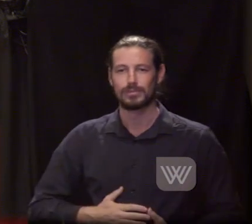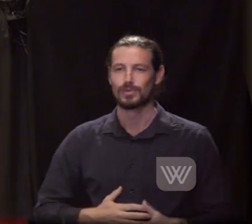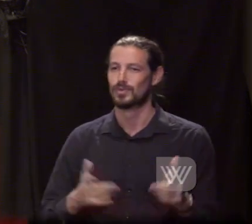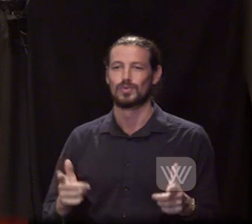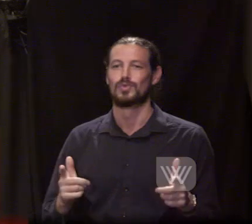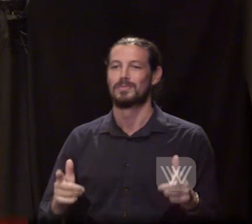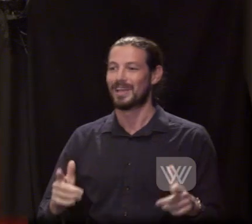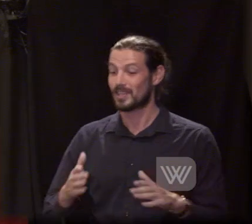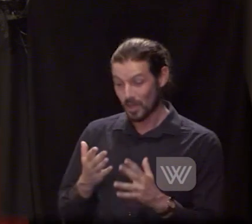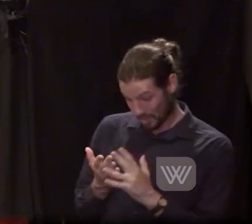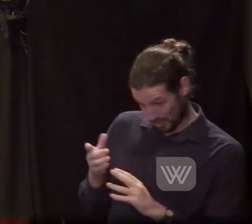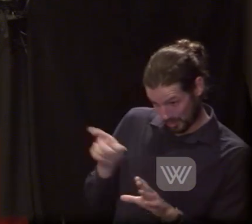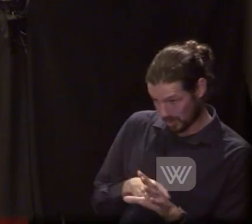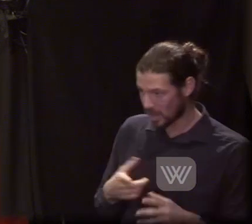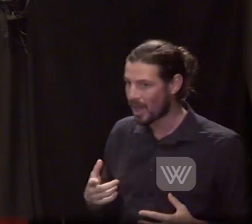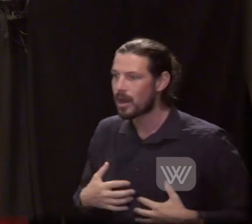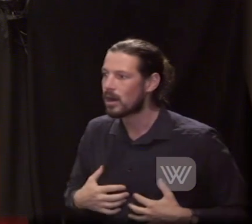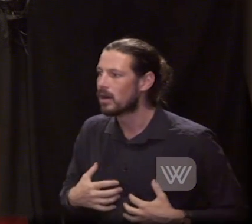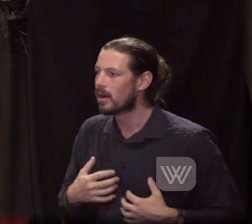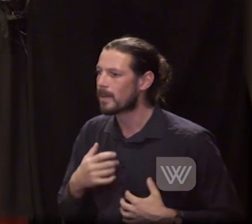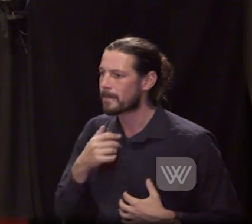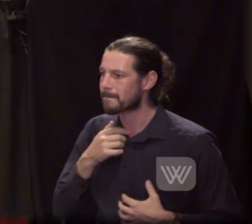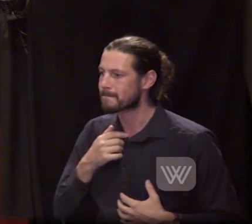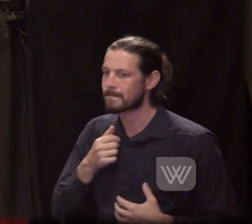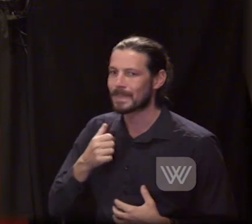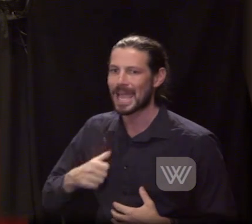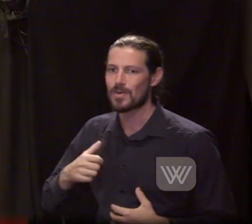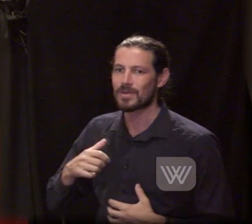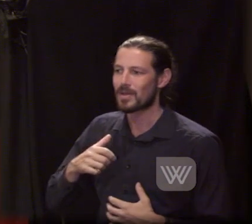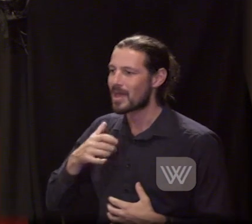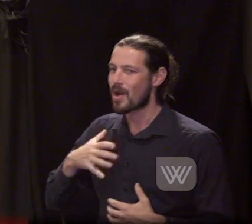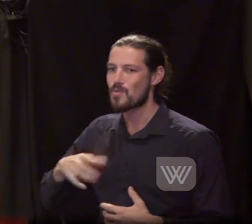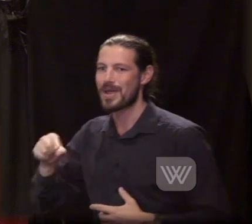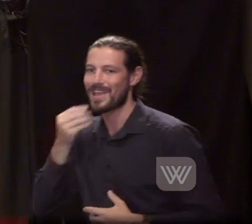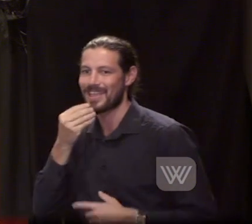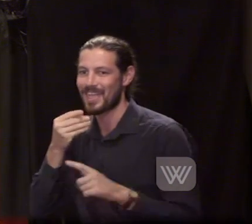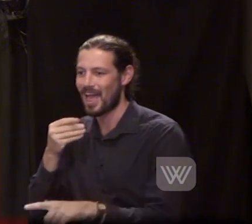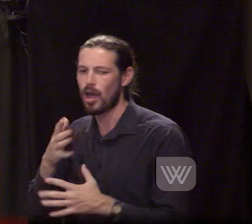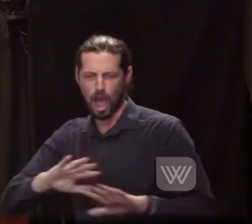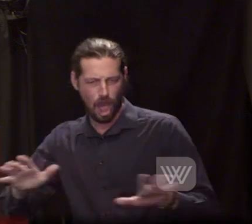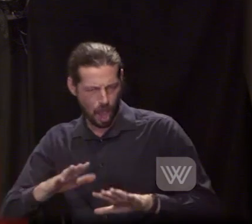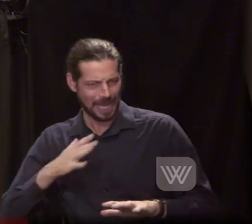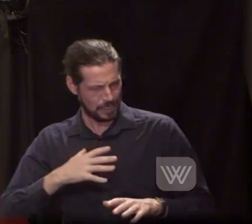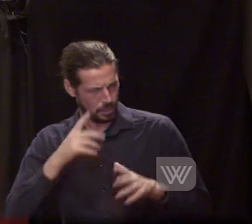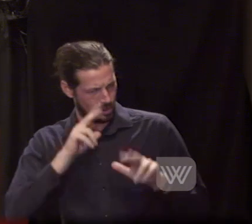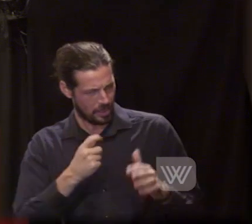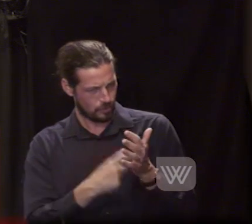pile that they cannot stuff their face enough with. So that was pretty cool. But yeah, it was a very busy time for sure.